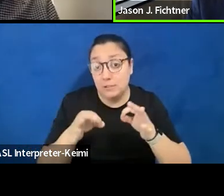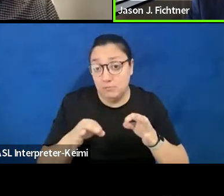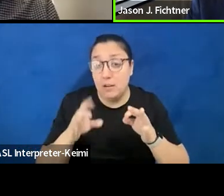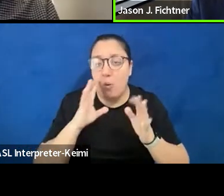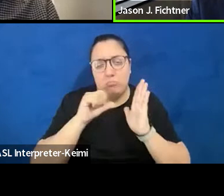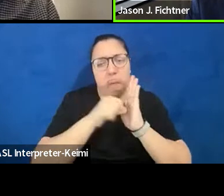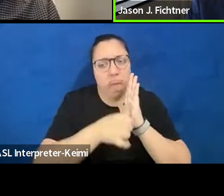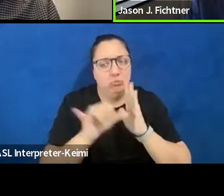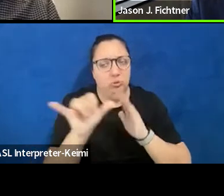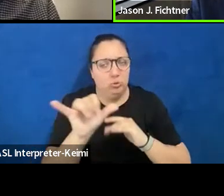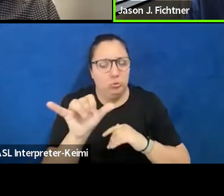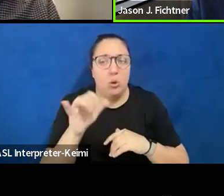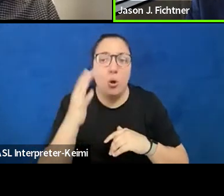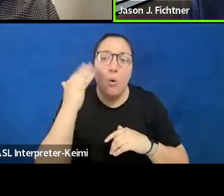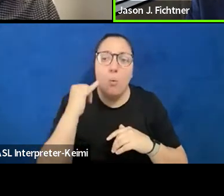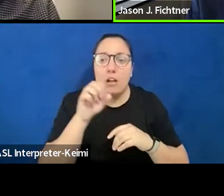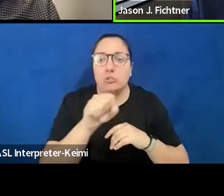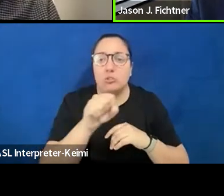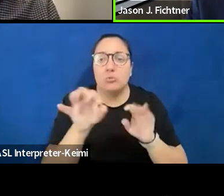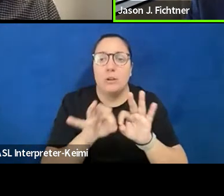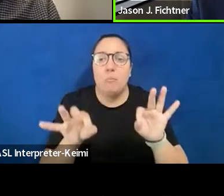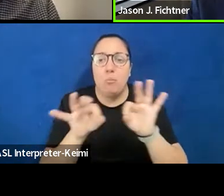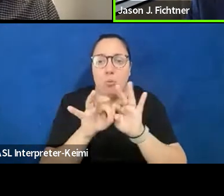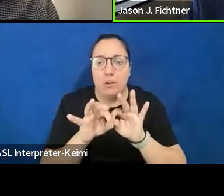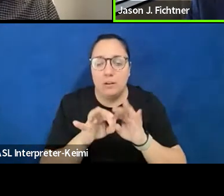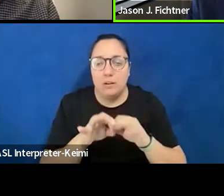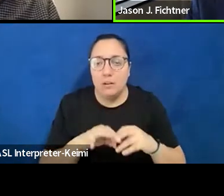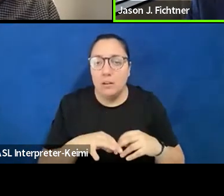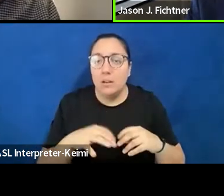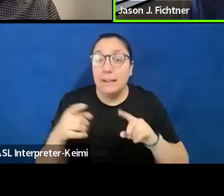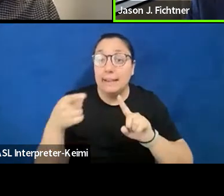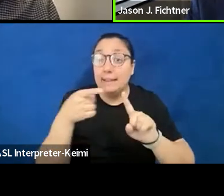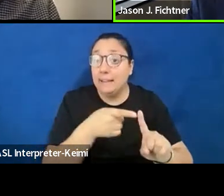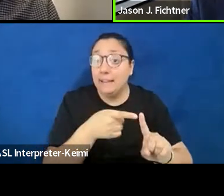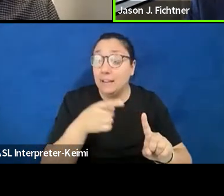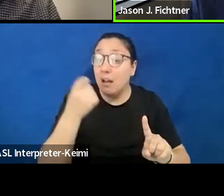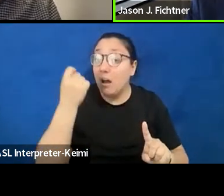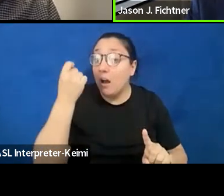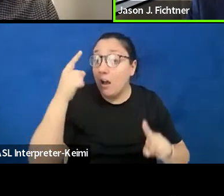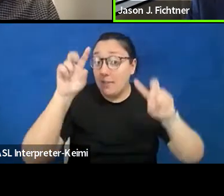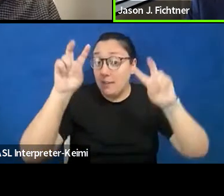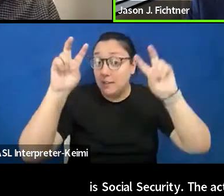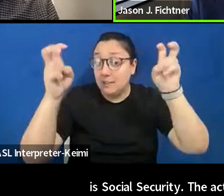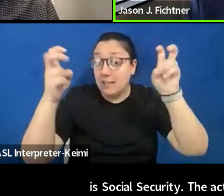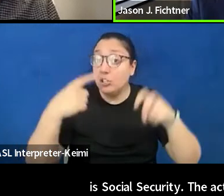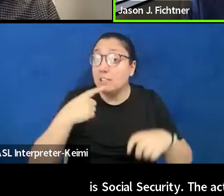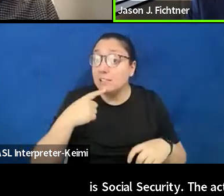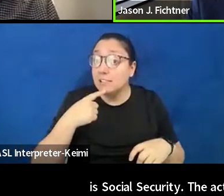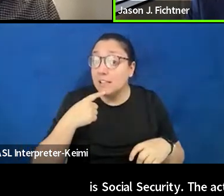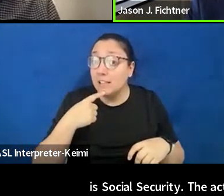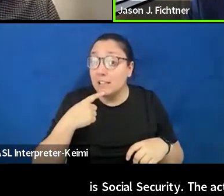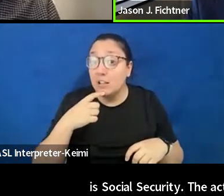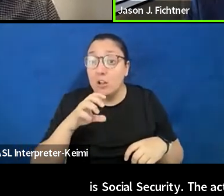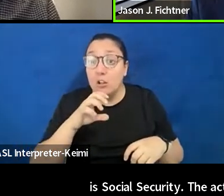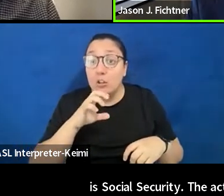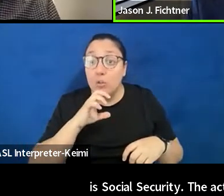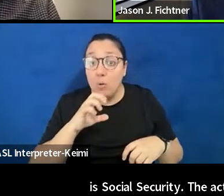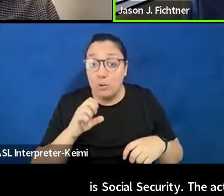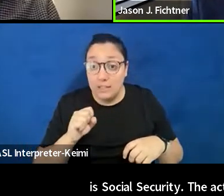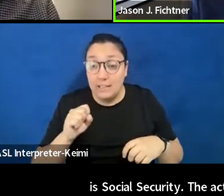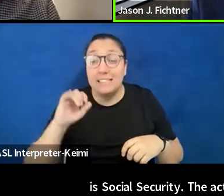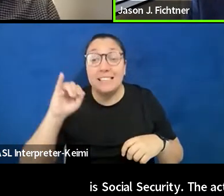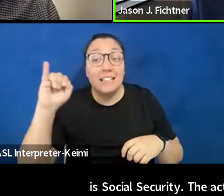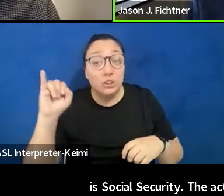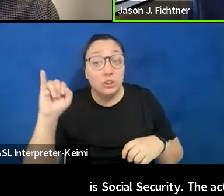about the role of Social Security. Again, it's key to point out that in the title, it is the Old Age Survivors and Disability Insurance